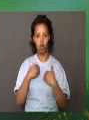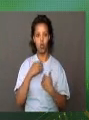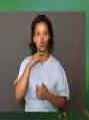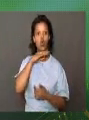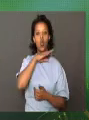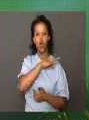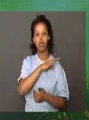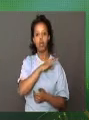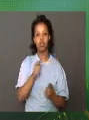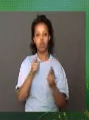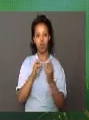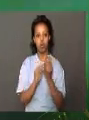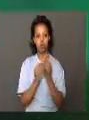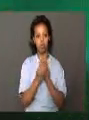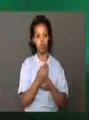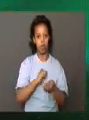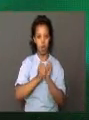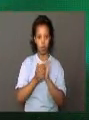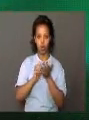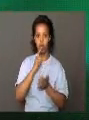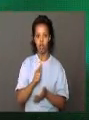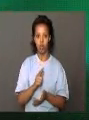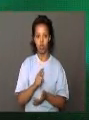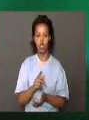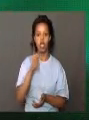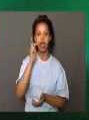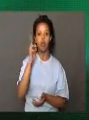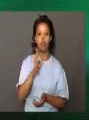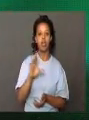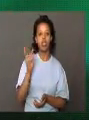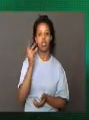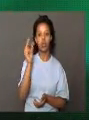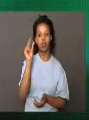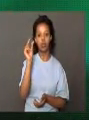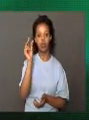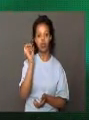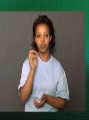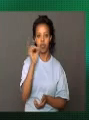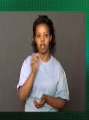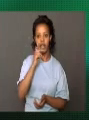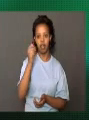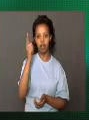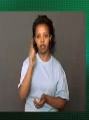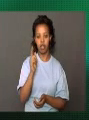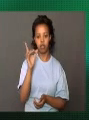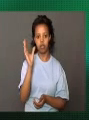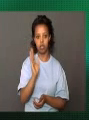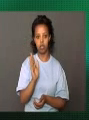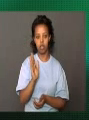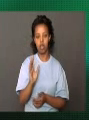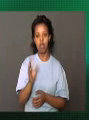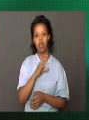sewage treatment: the percolating filter method and the